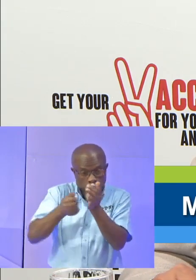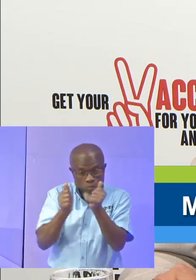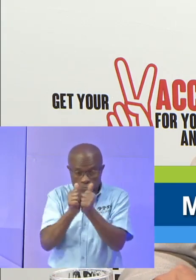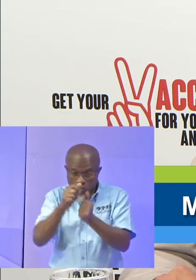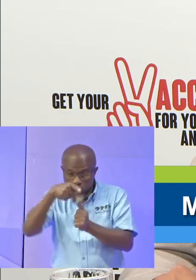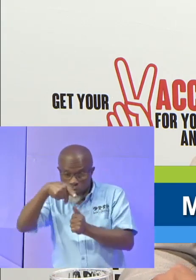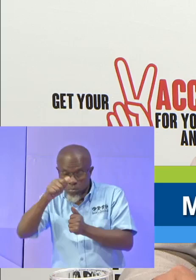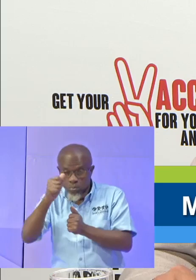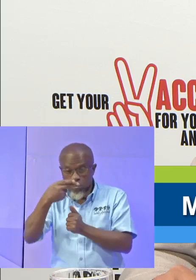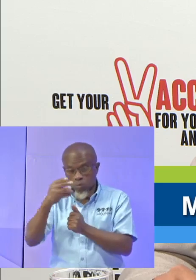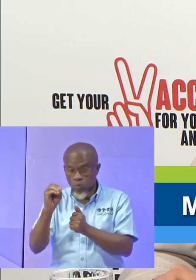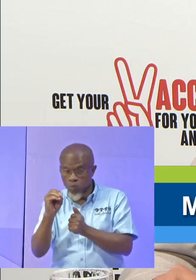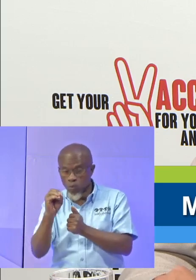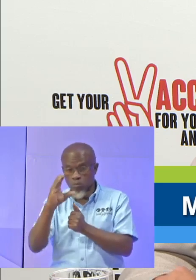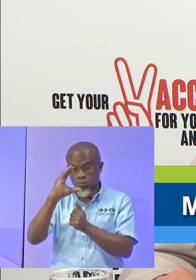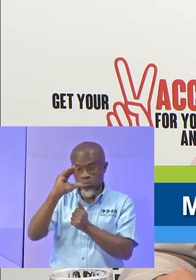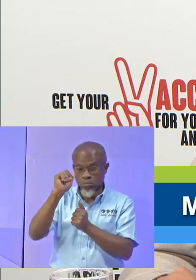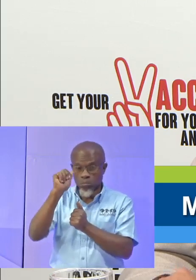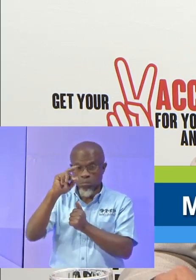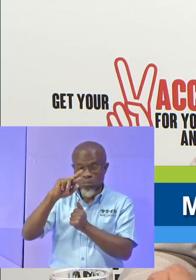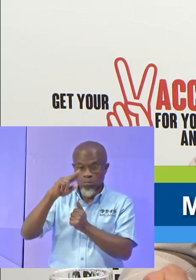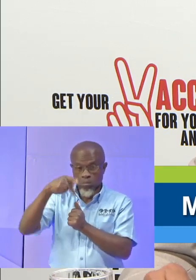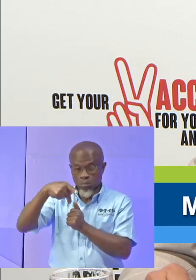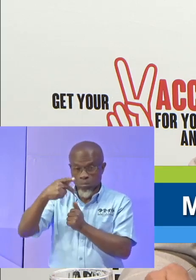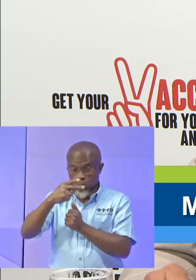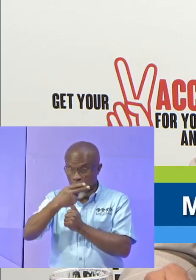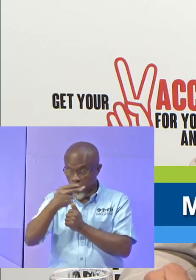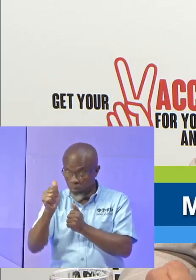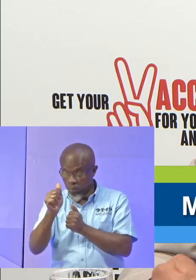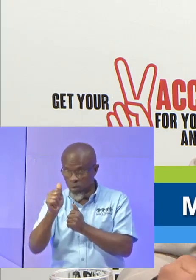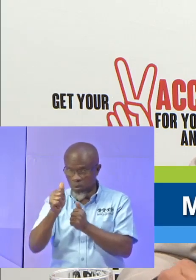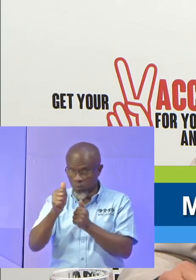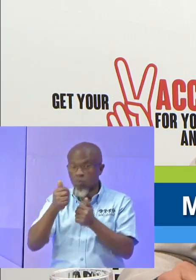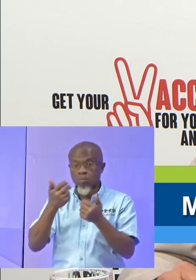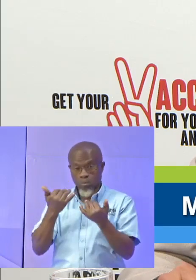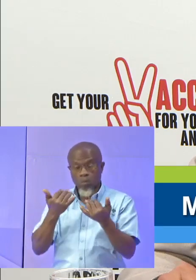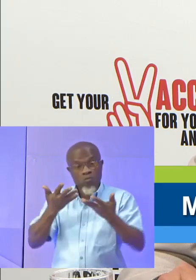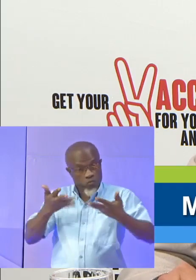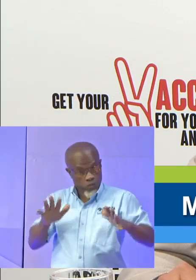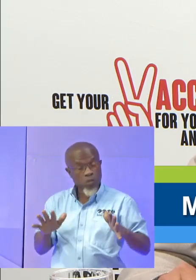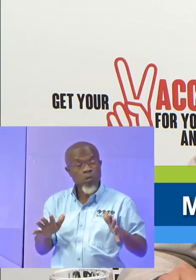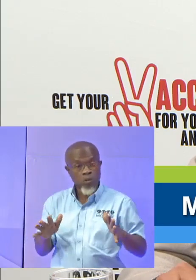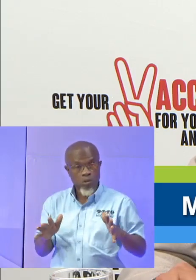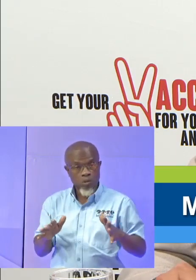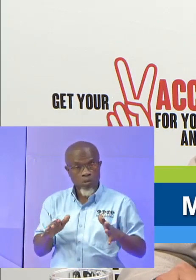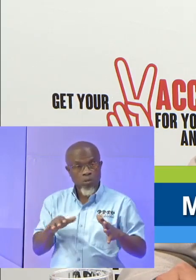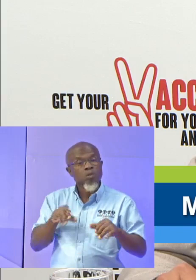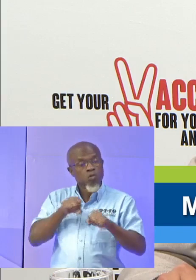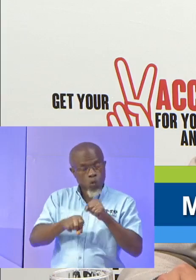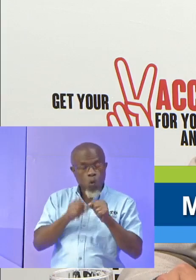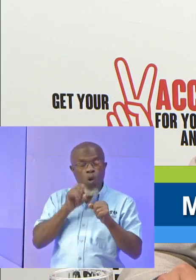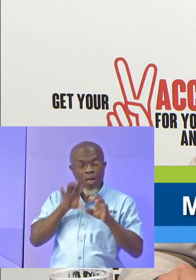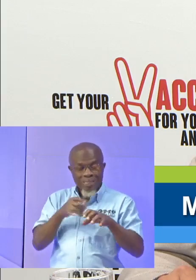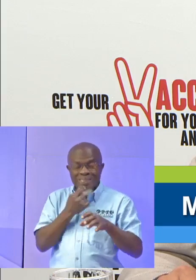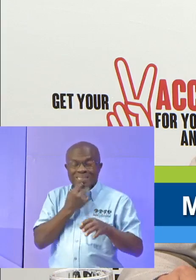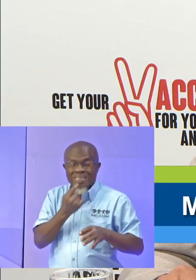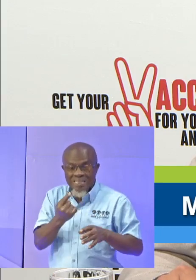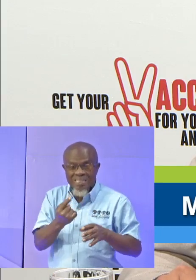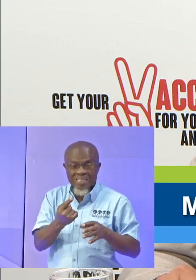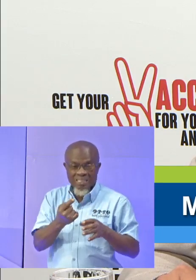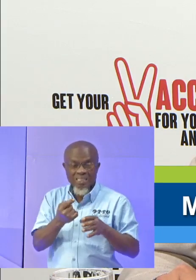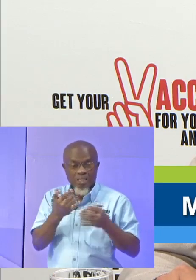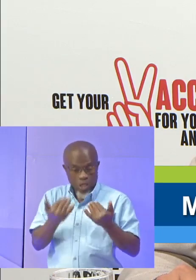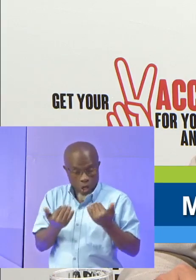and CARFA. That has been done, and that is why I could say that the position as it